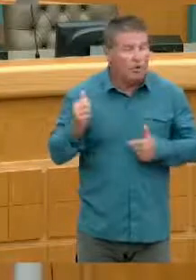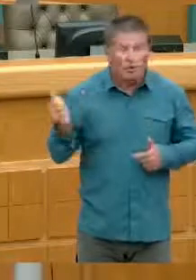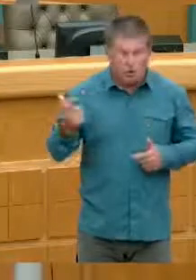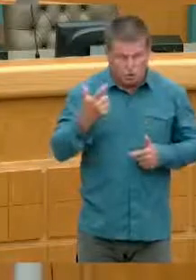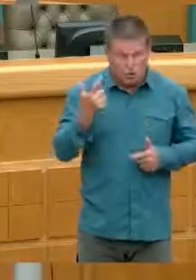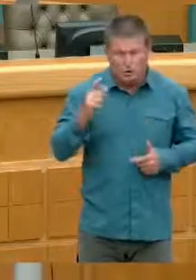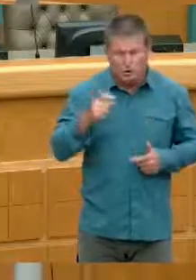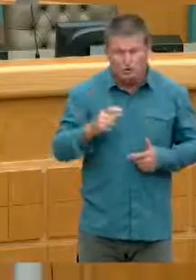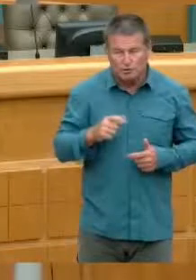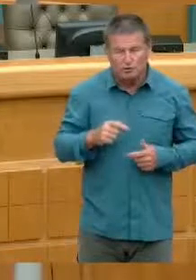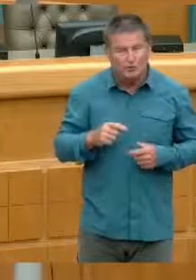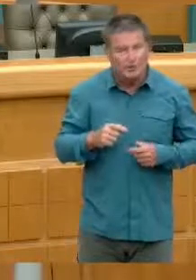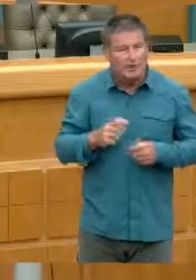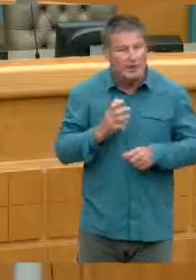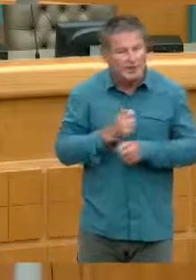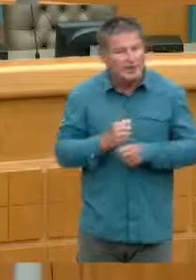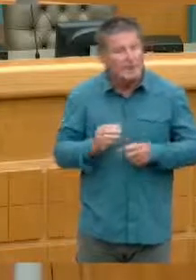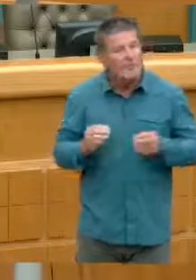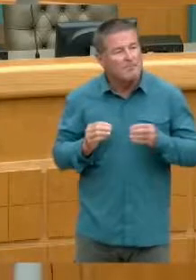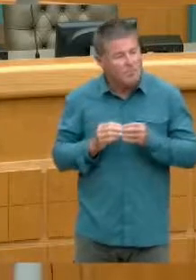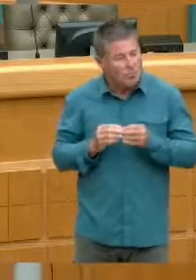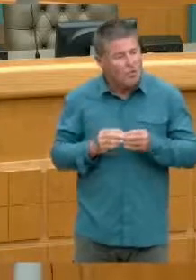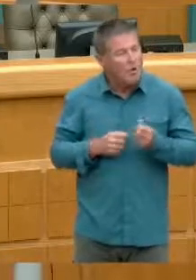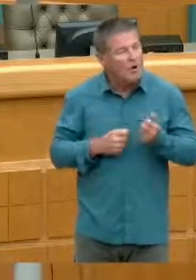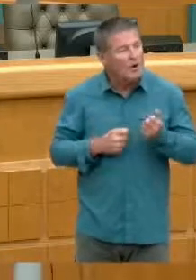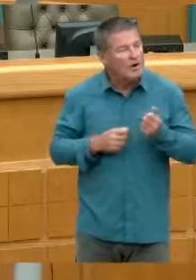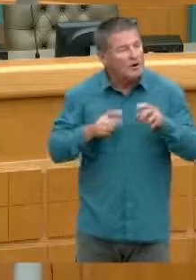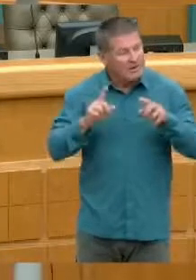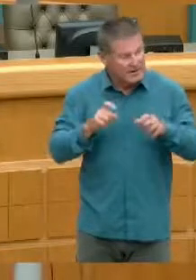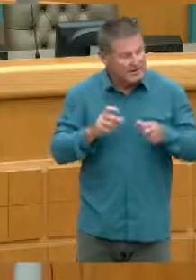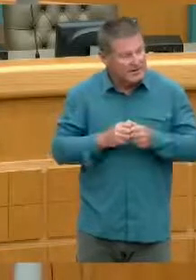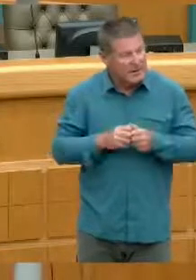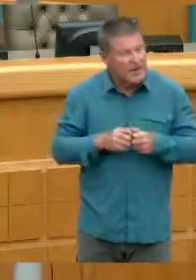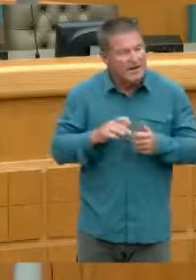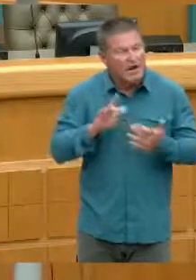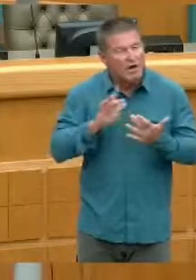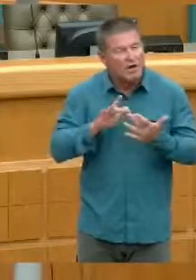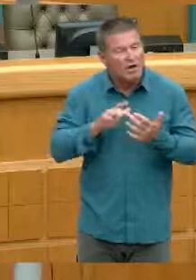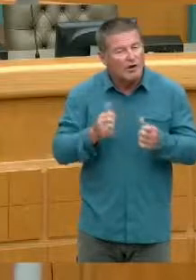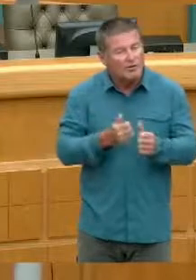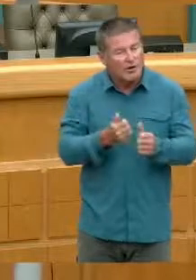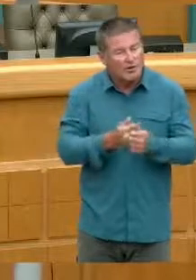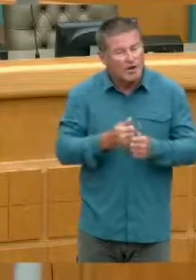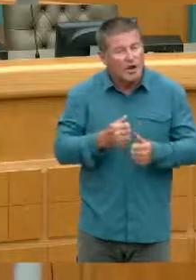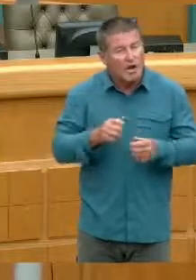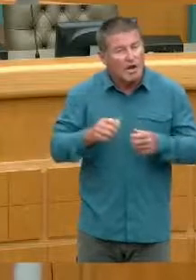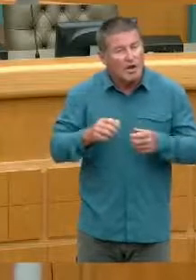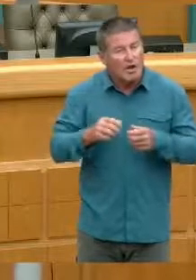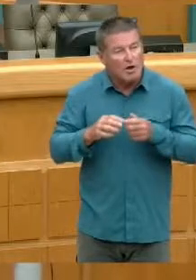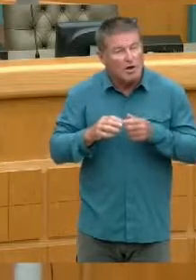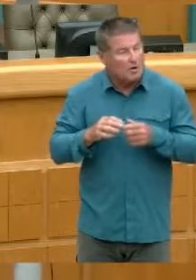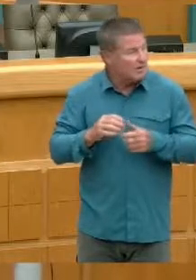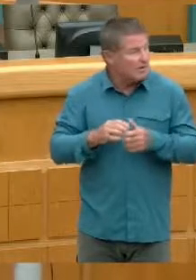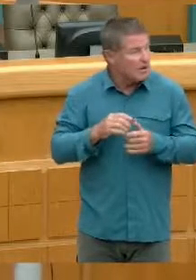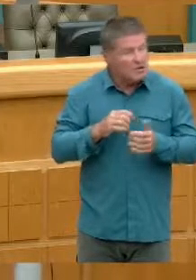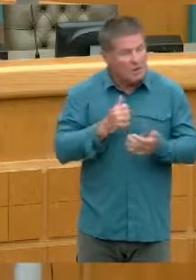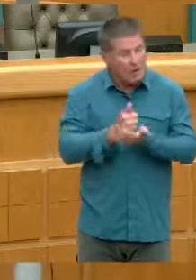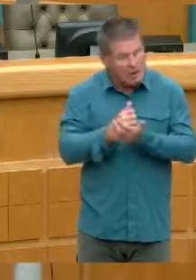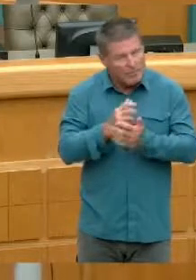support additional testing and contact tracing to help contain COVID-19 and the outbreaks that we had last